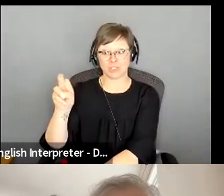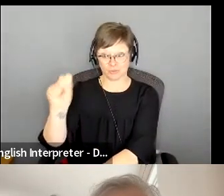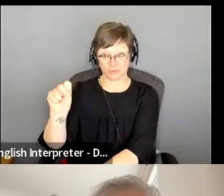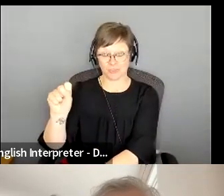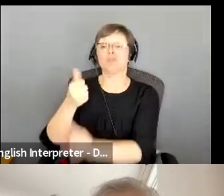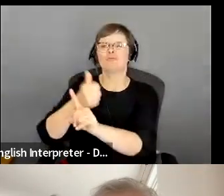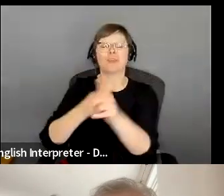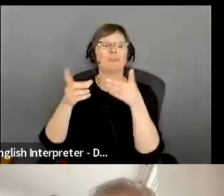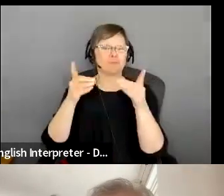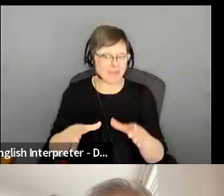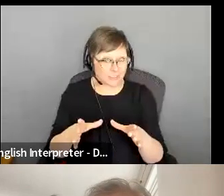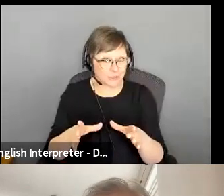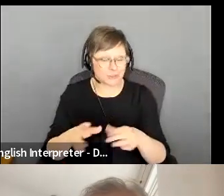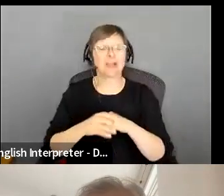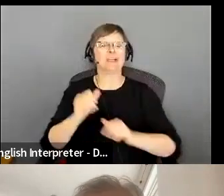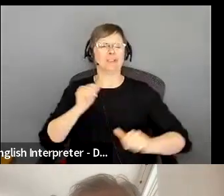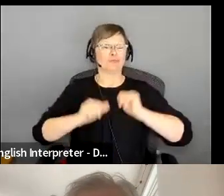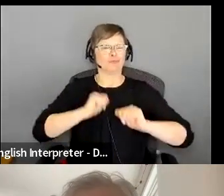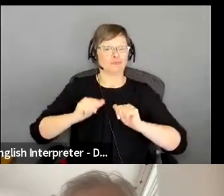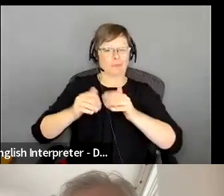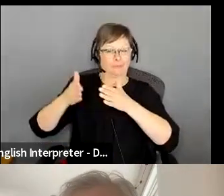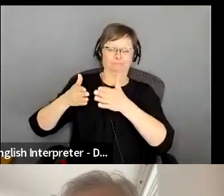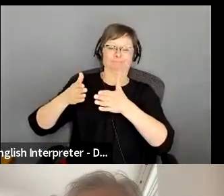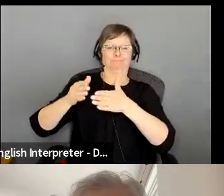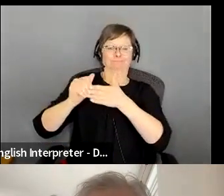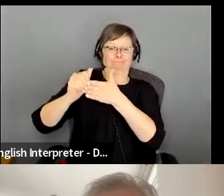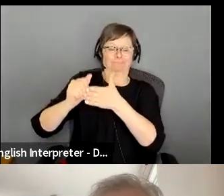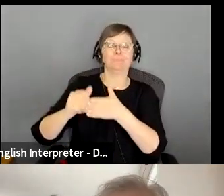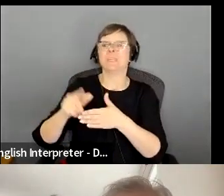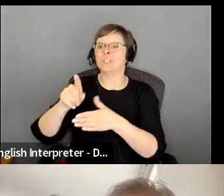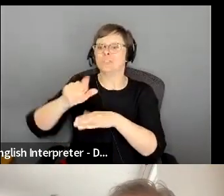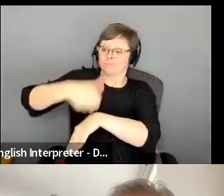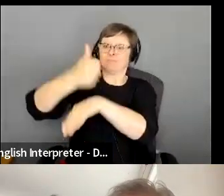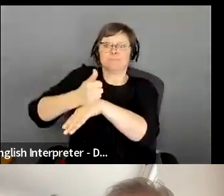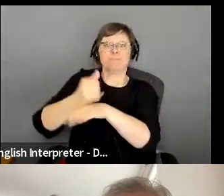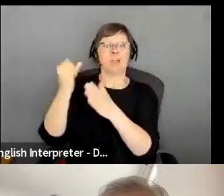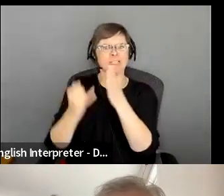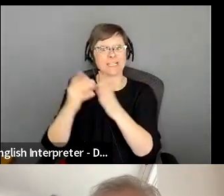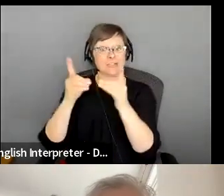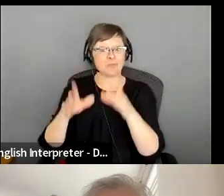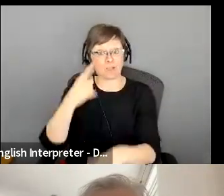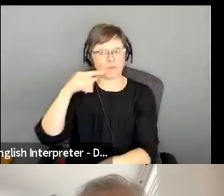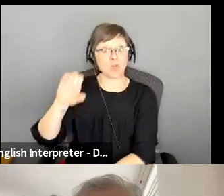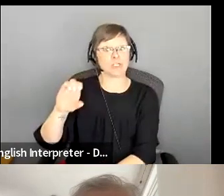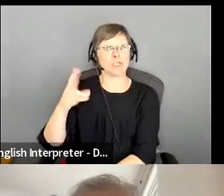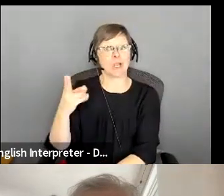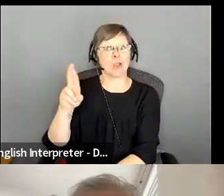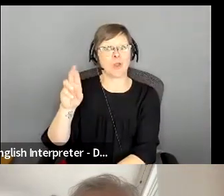a director and dramaturg. She is the founding artistic director of Chromatic Theater